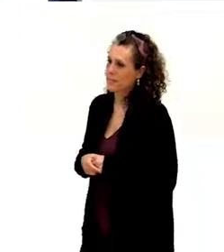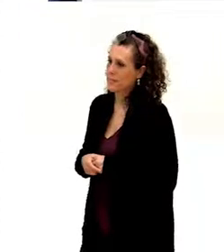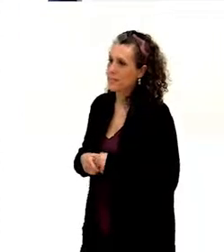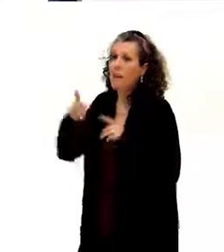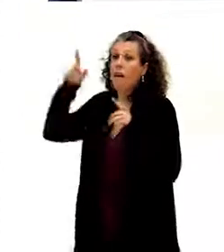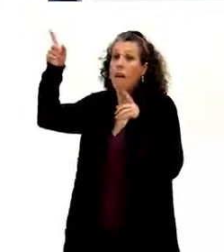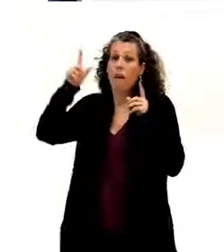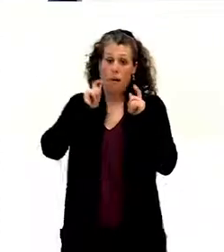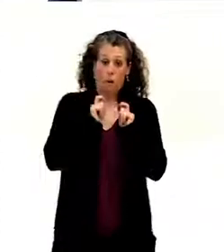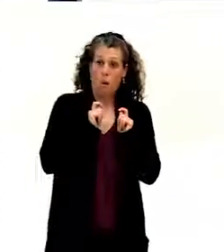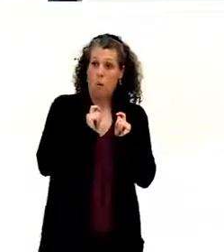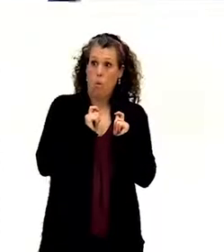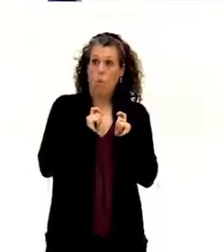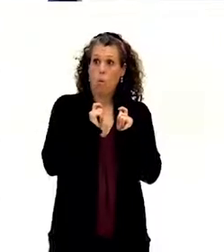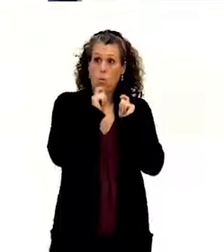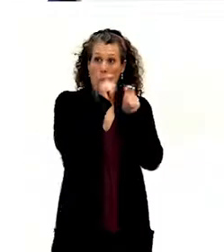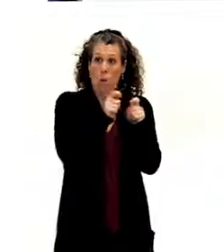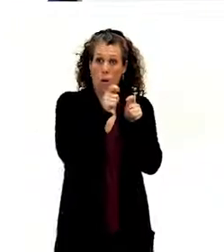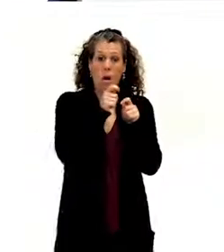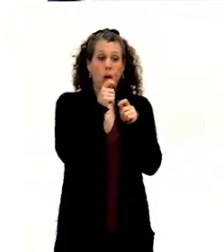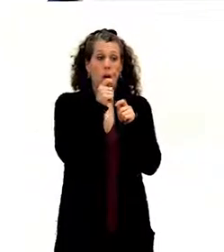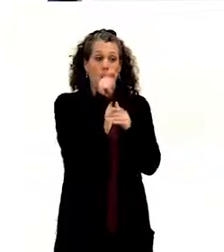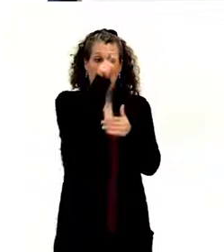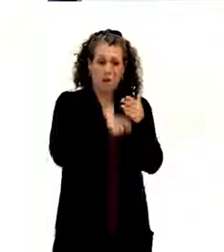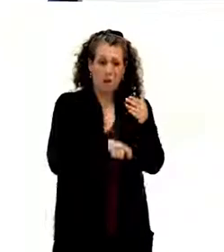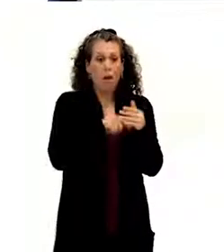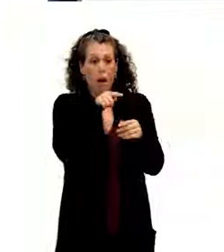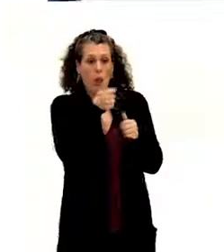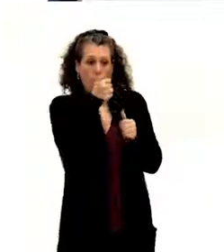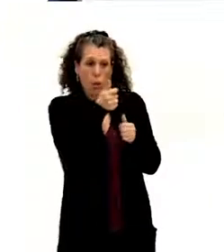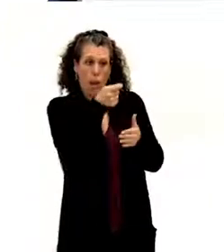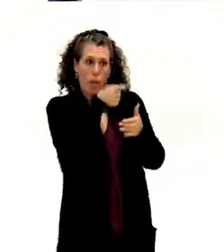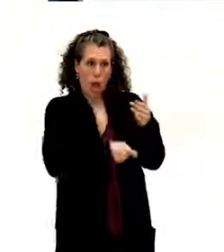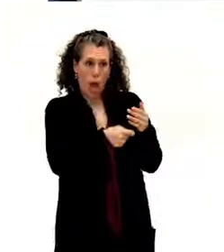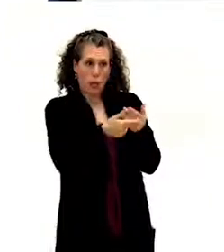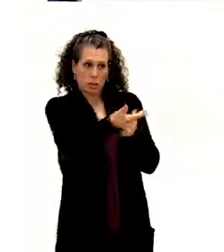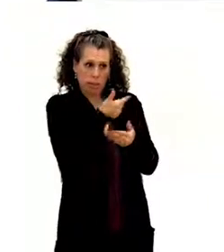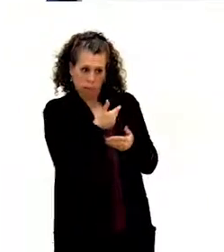only the price, but also the cost-effectiveness approach, but also